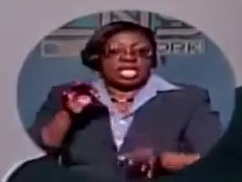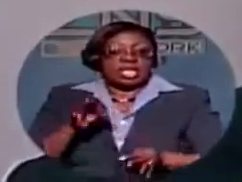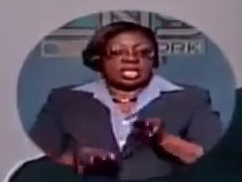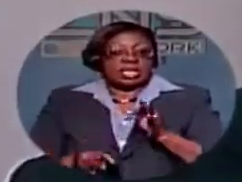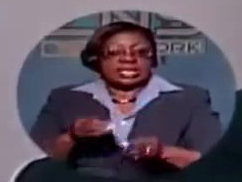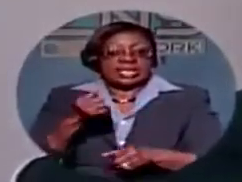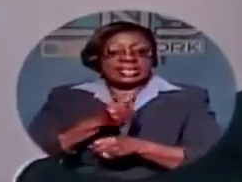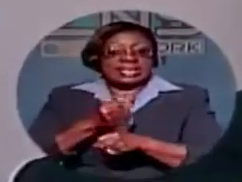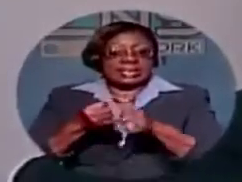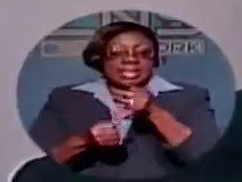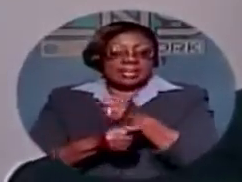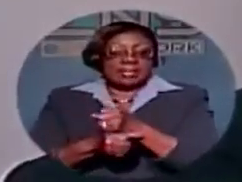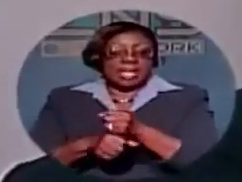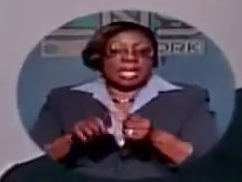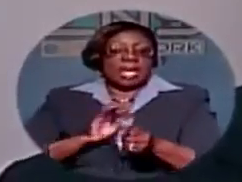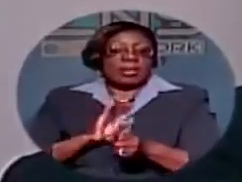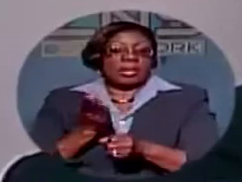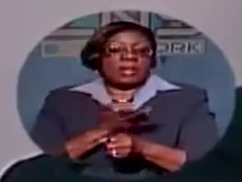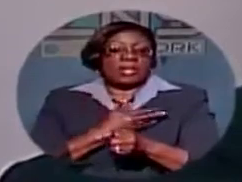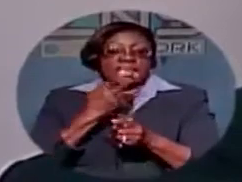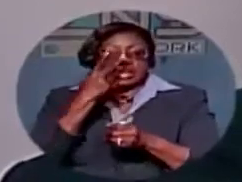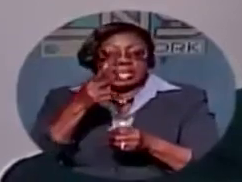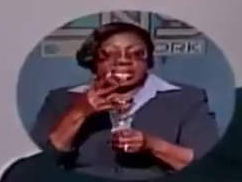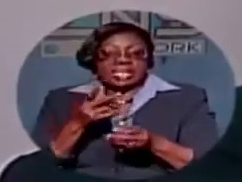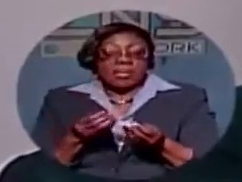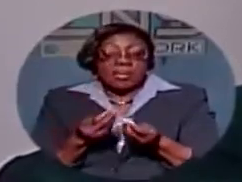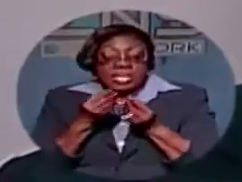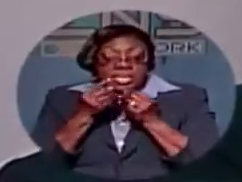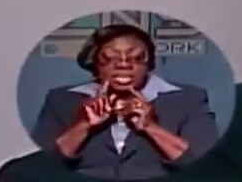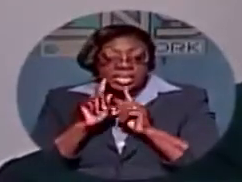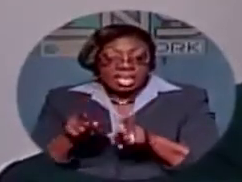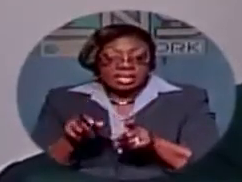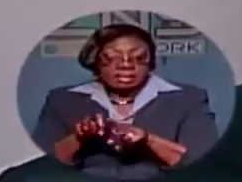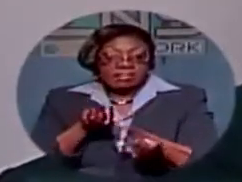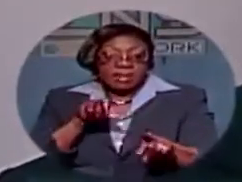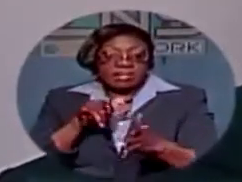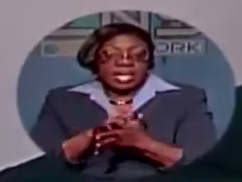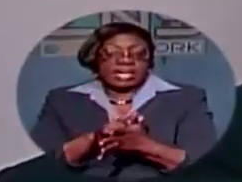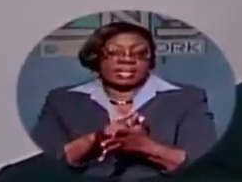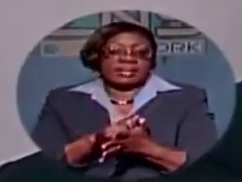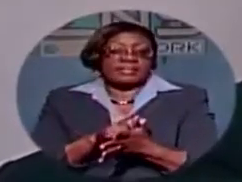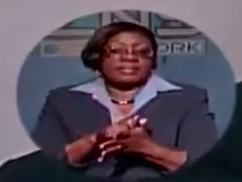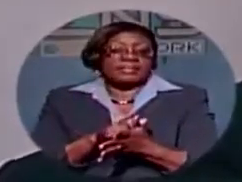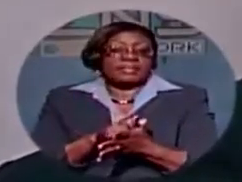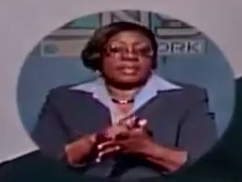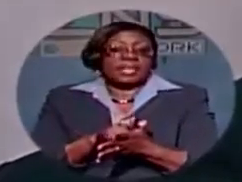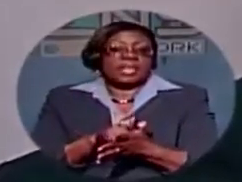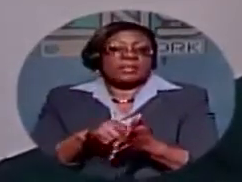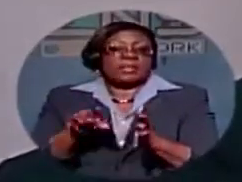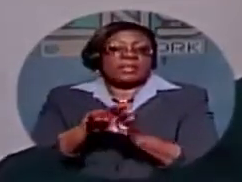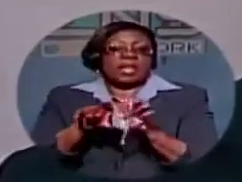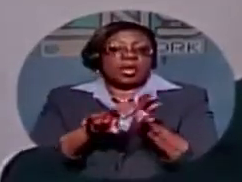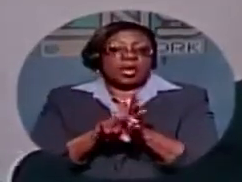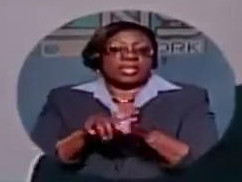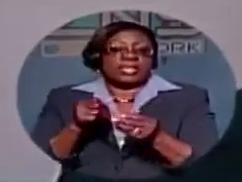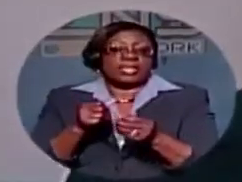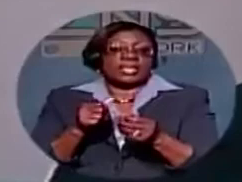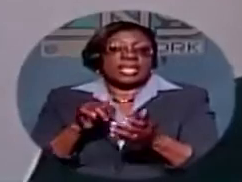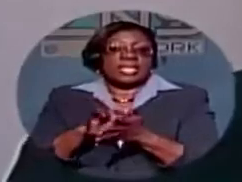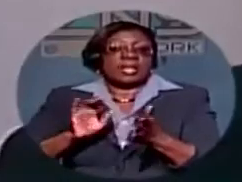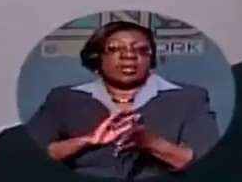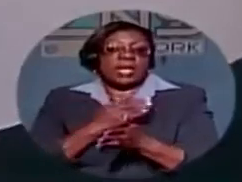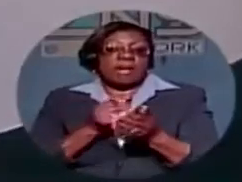we're now seeing some dividends being paid off from the amendments to our criminal justice laws that we have passed and or